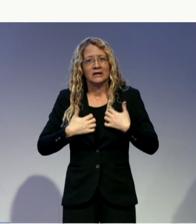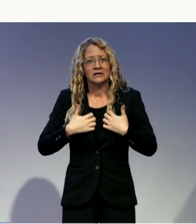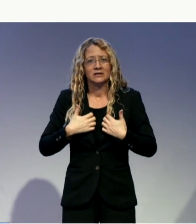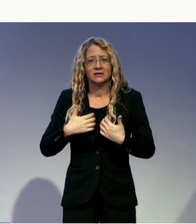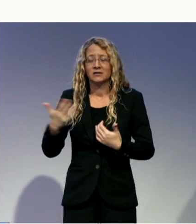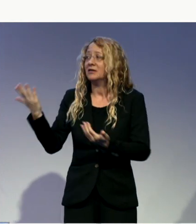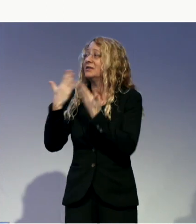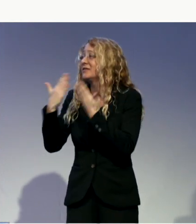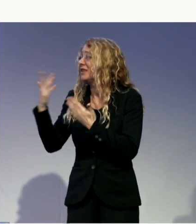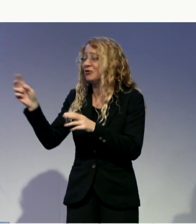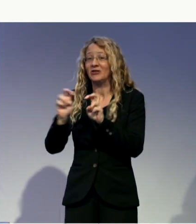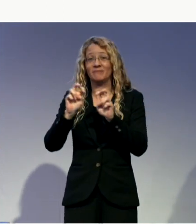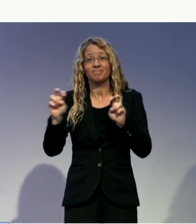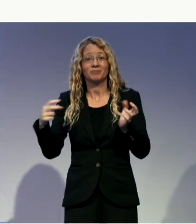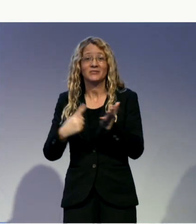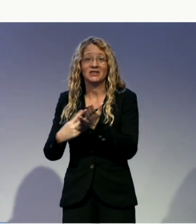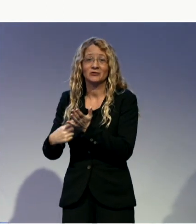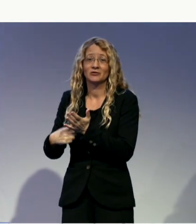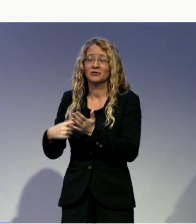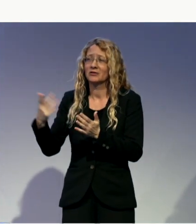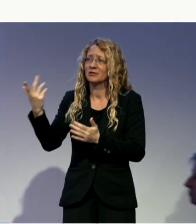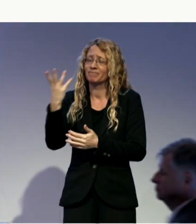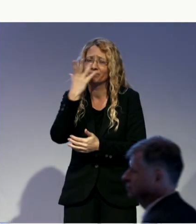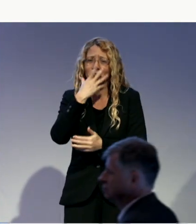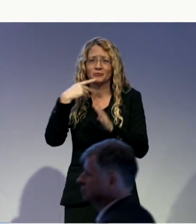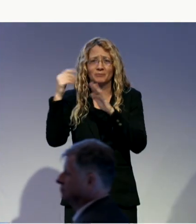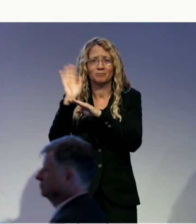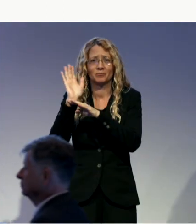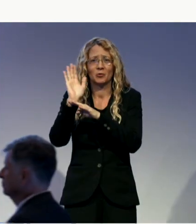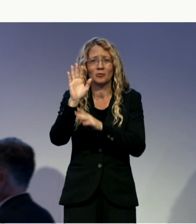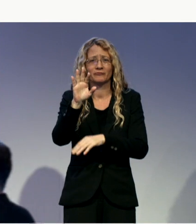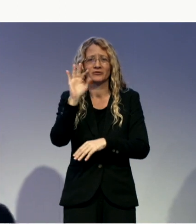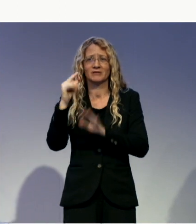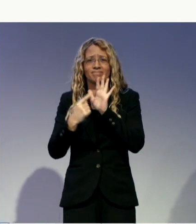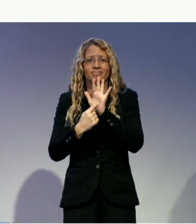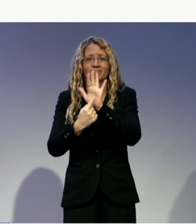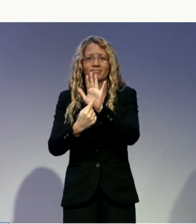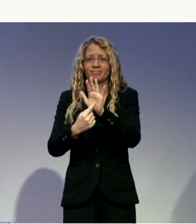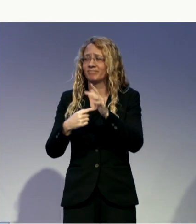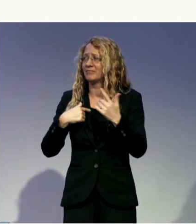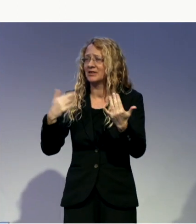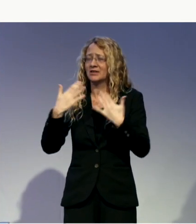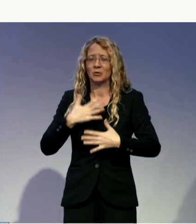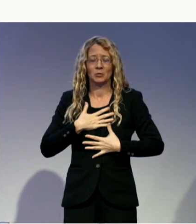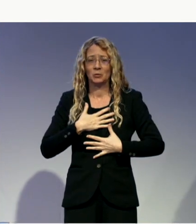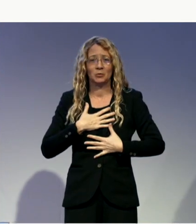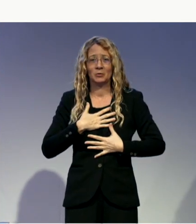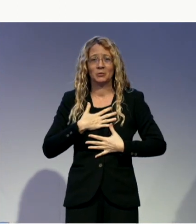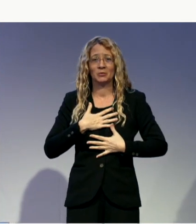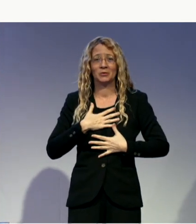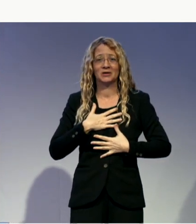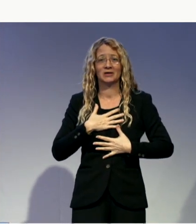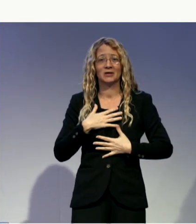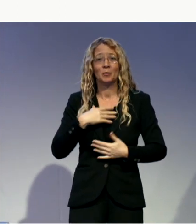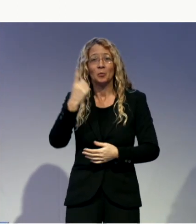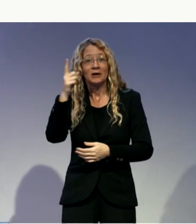and film. And I have to say, one of the biggest things for me, it just reminds me, I think it was Maya Angelou who said, one of the